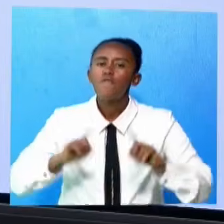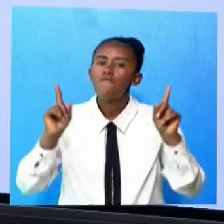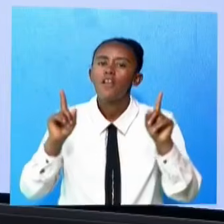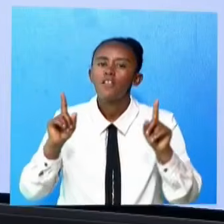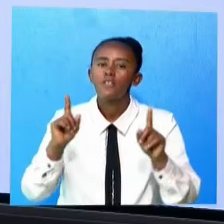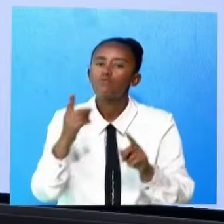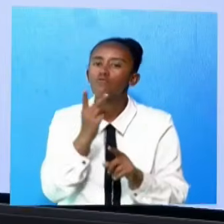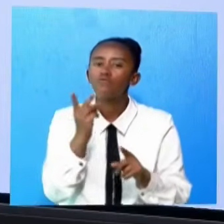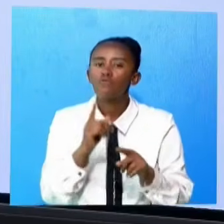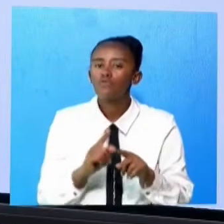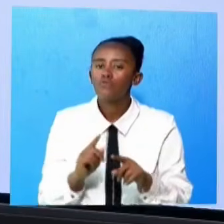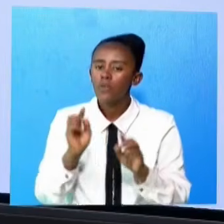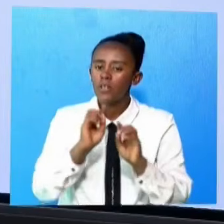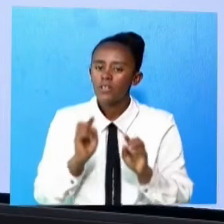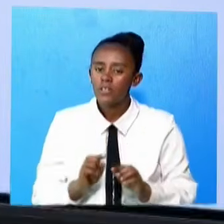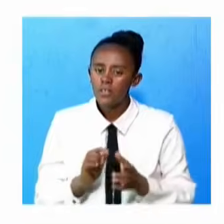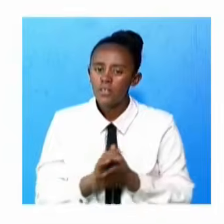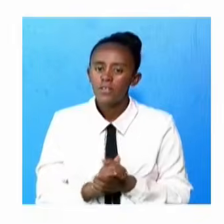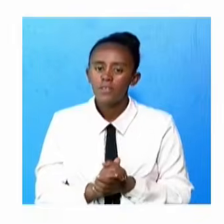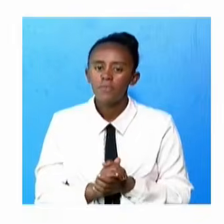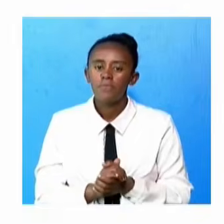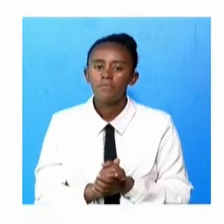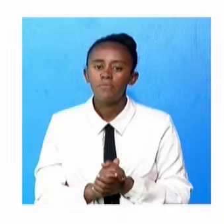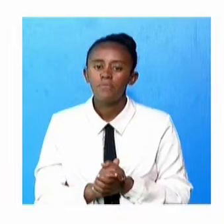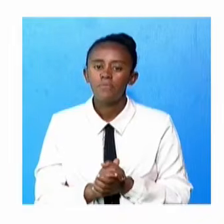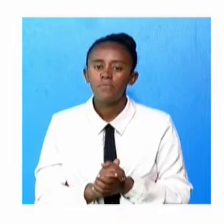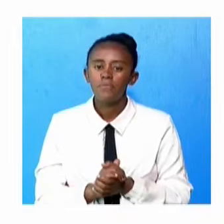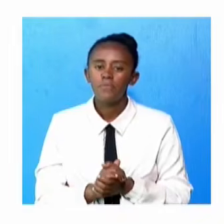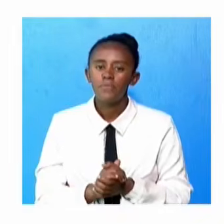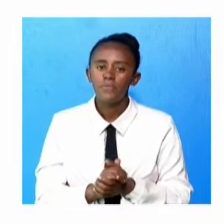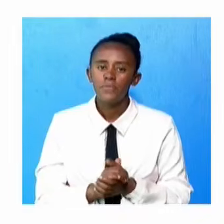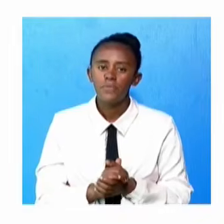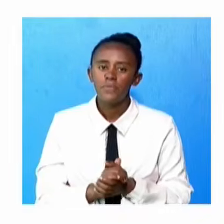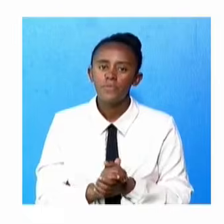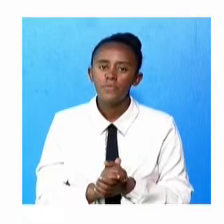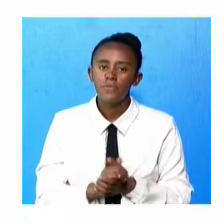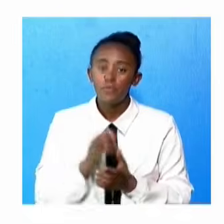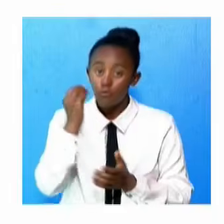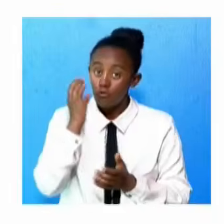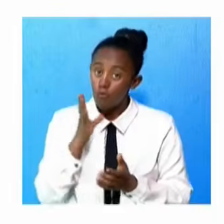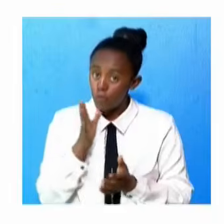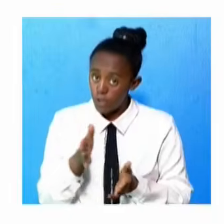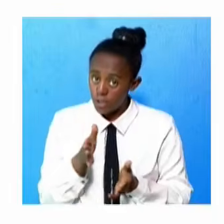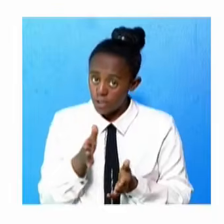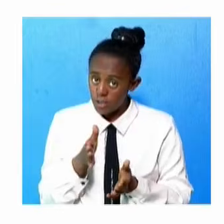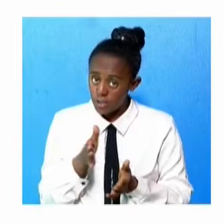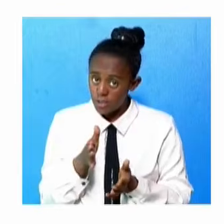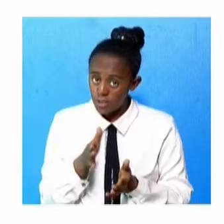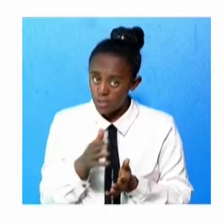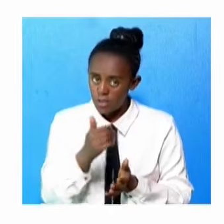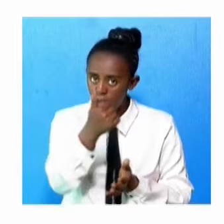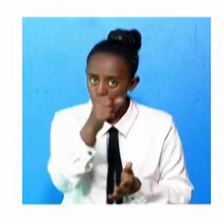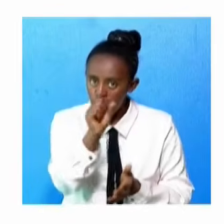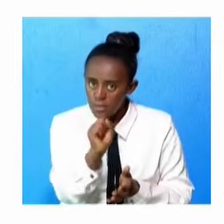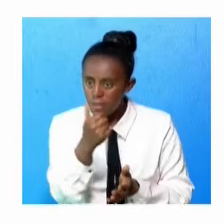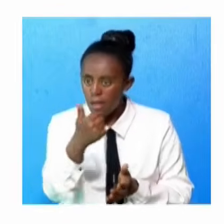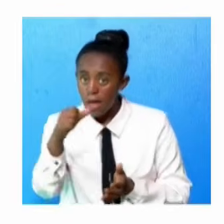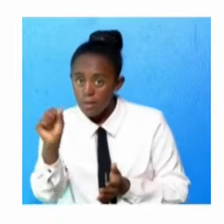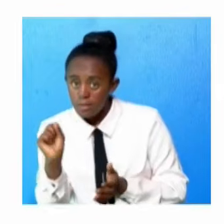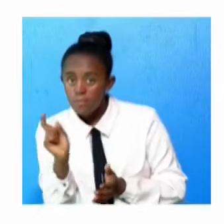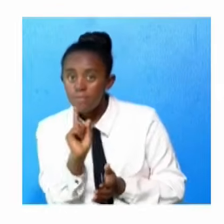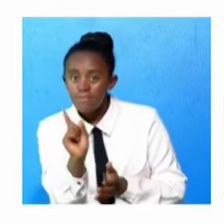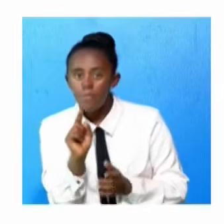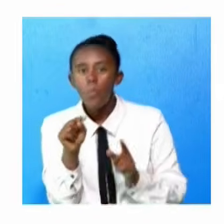structures. What are they? These structures, don't forget that. as is possible in the case of